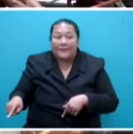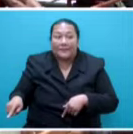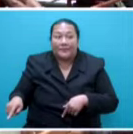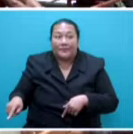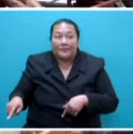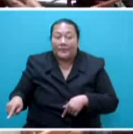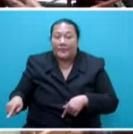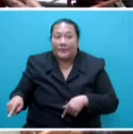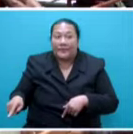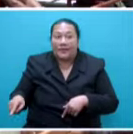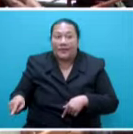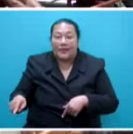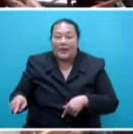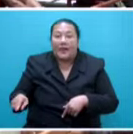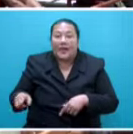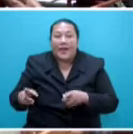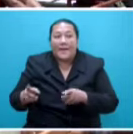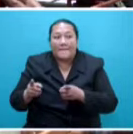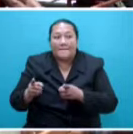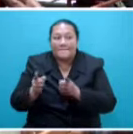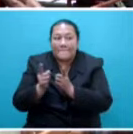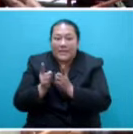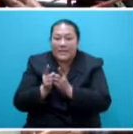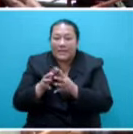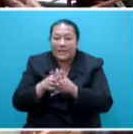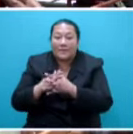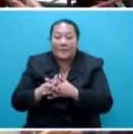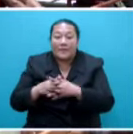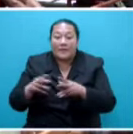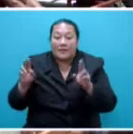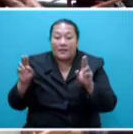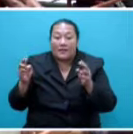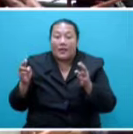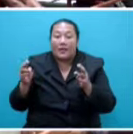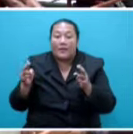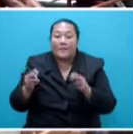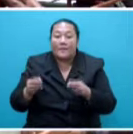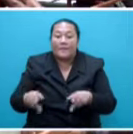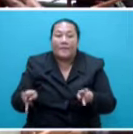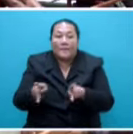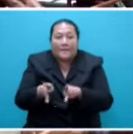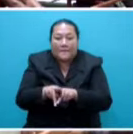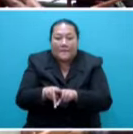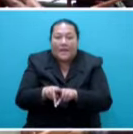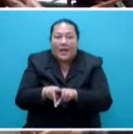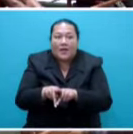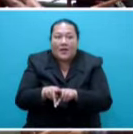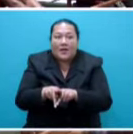term is called pairing. That is when the numbers in Parliament are